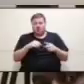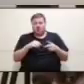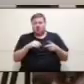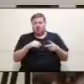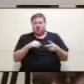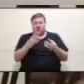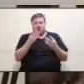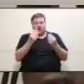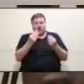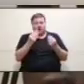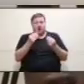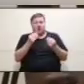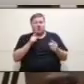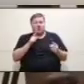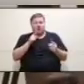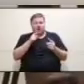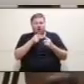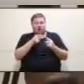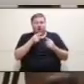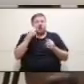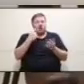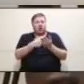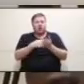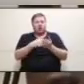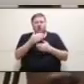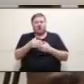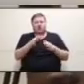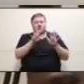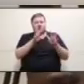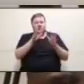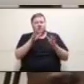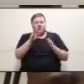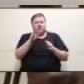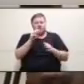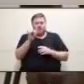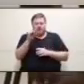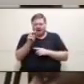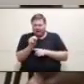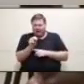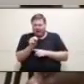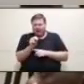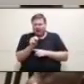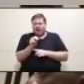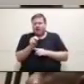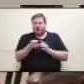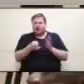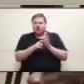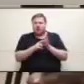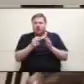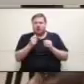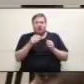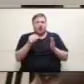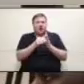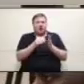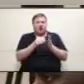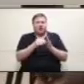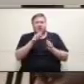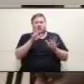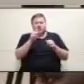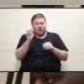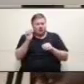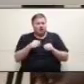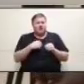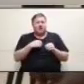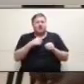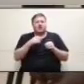be cost overruns and all of that. Here is 10 million registered amount, allocated amount is 10 million, expenditure is